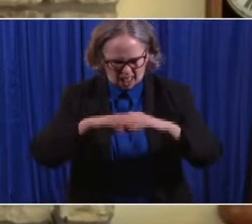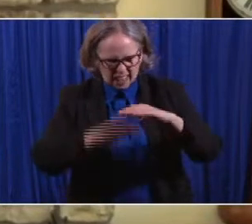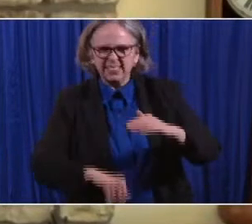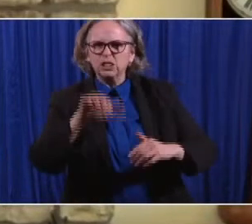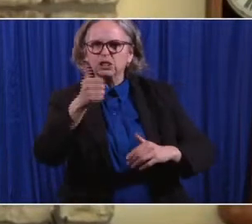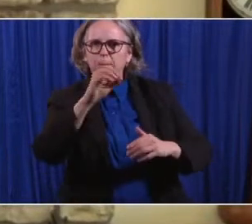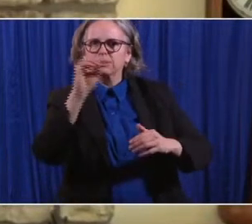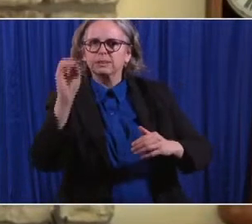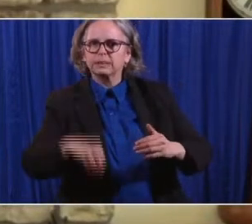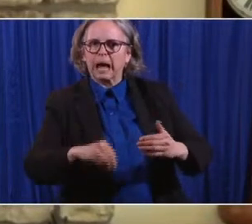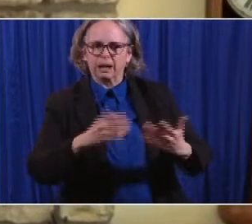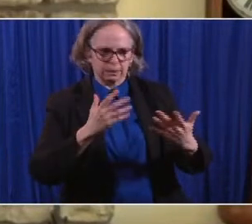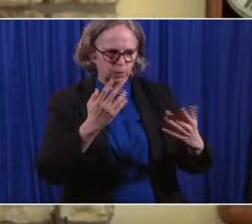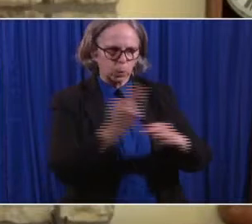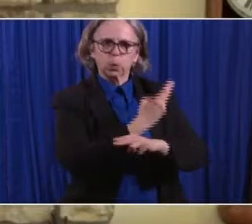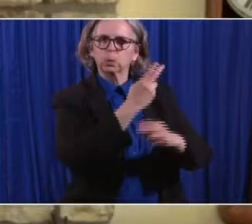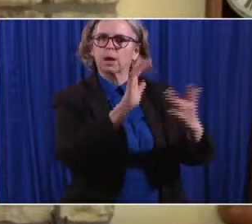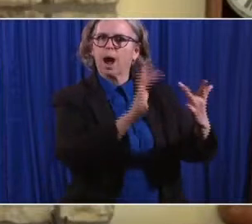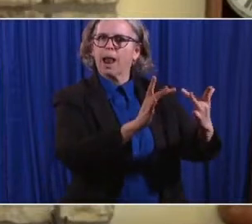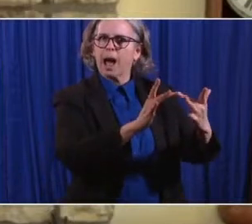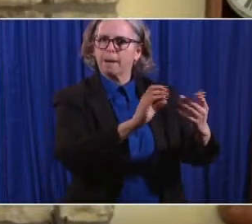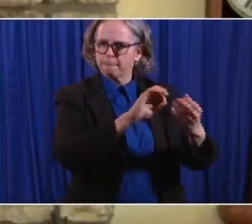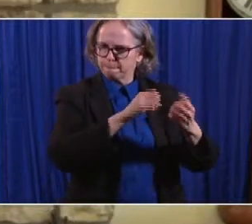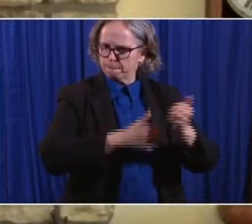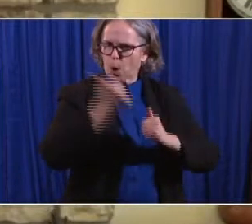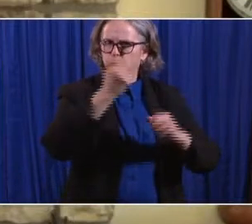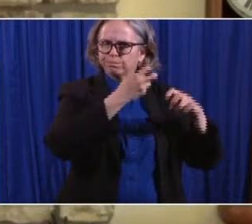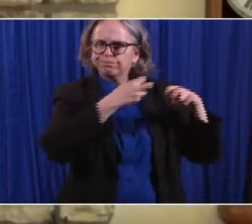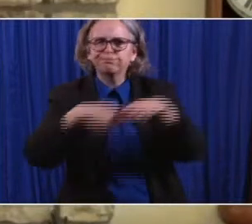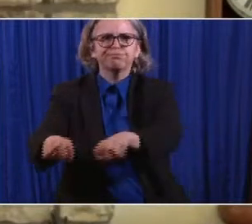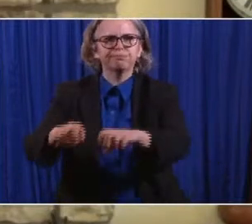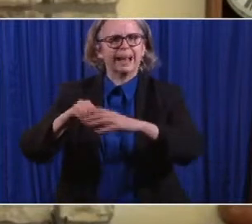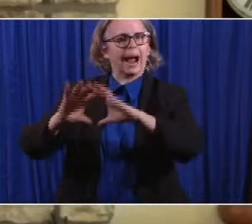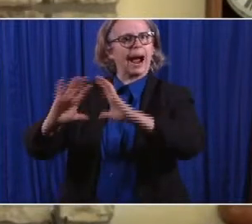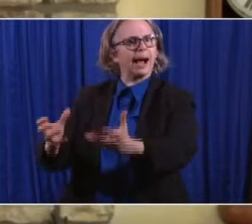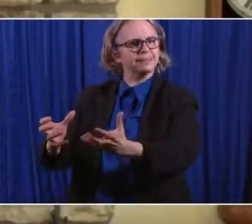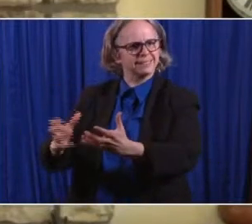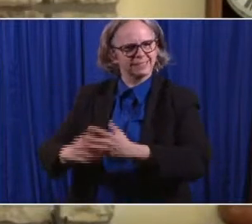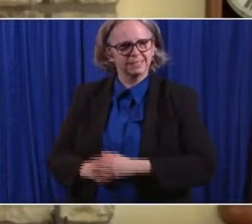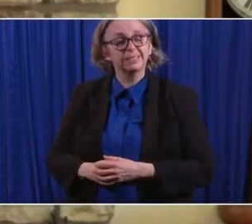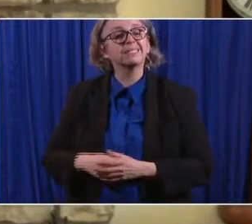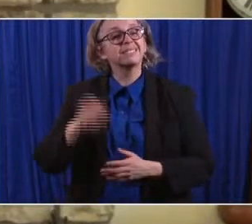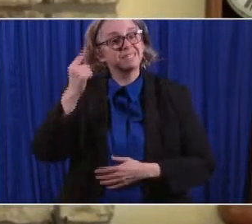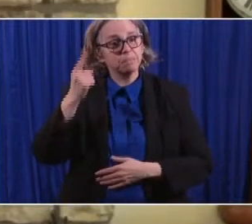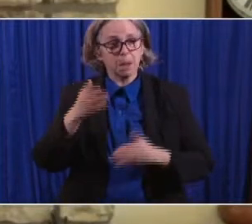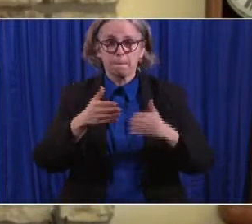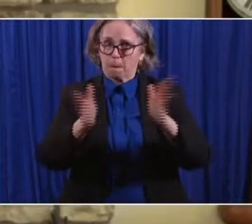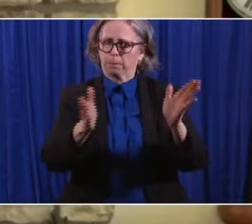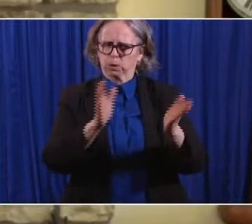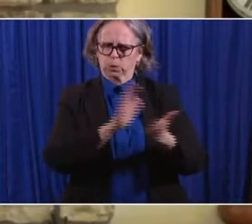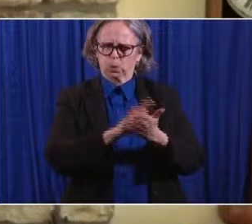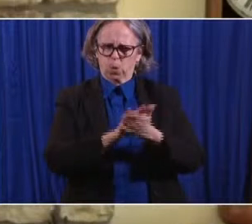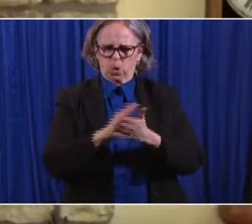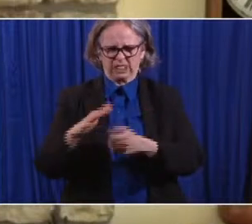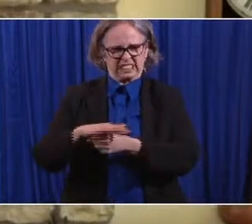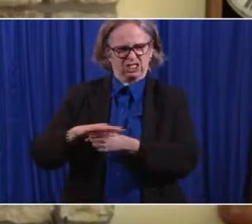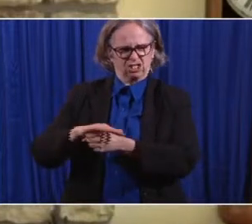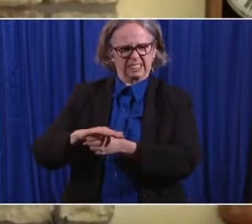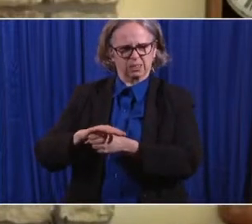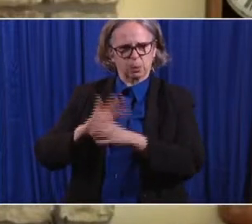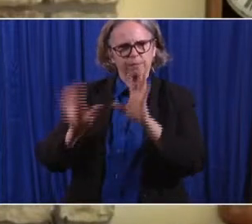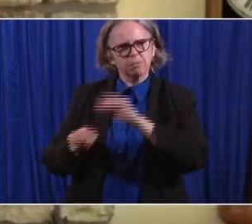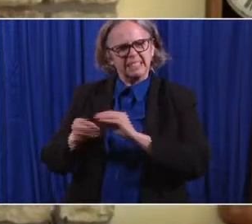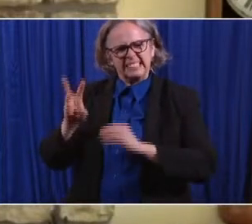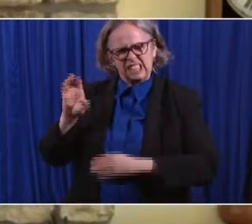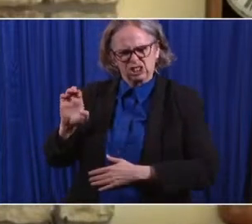down by school districts, we have 609 public school districts in the state of Ohio. As of today,